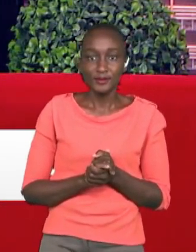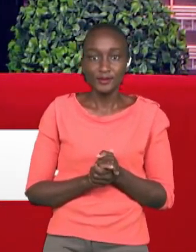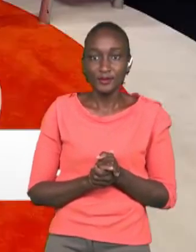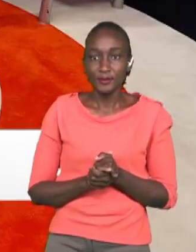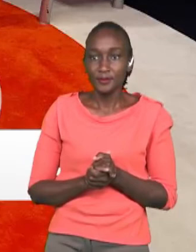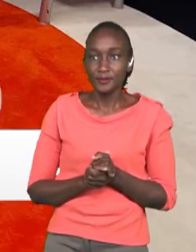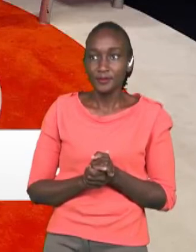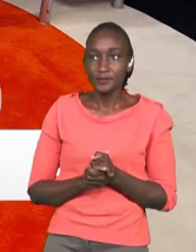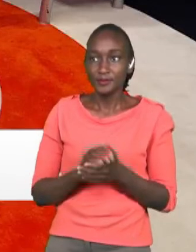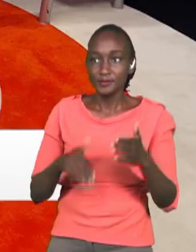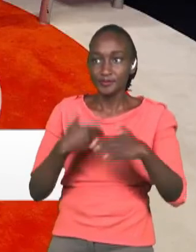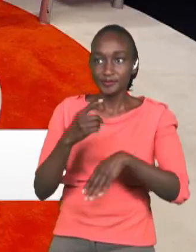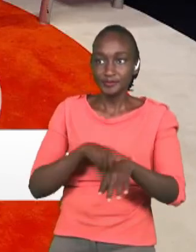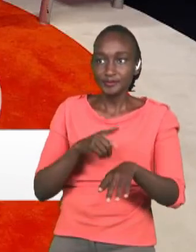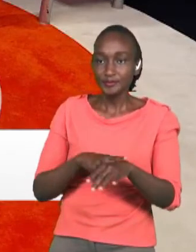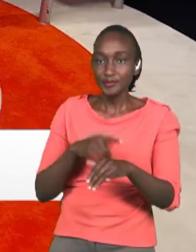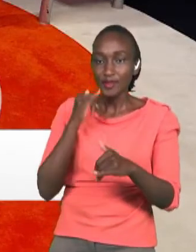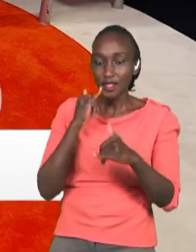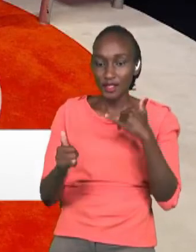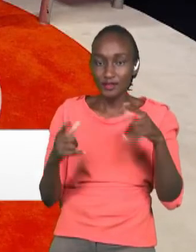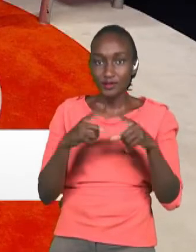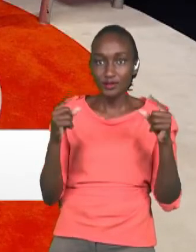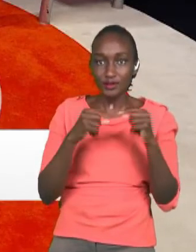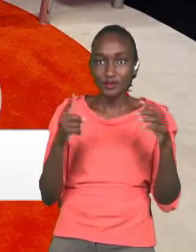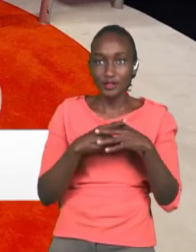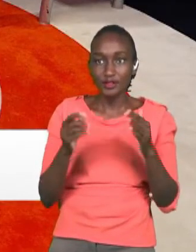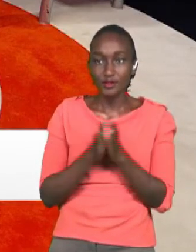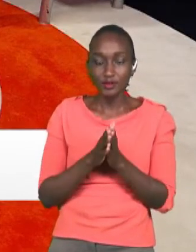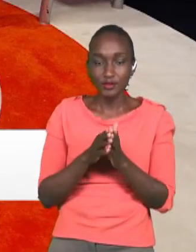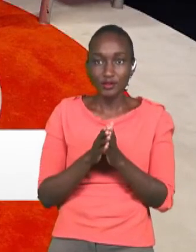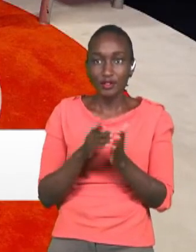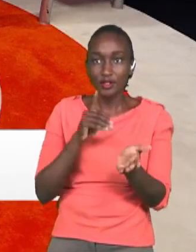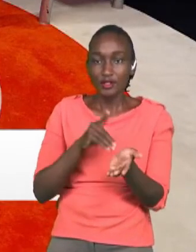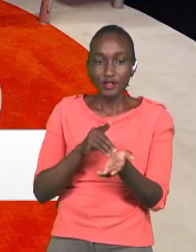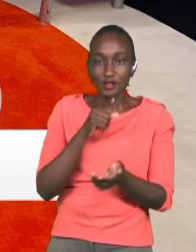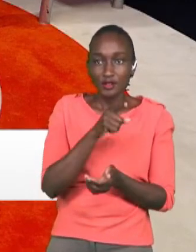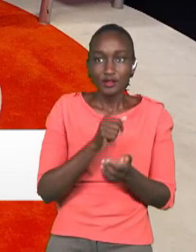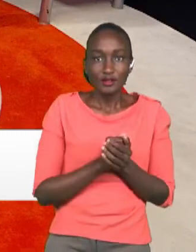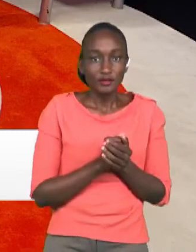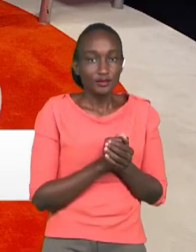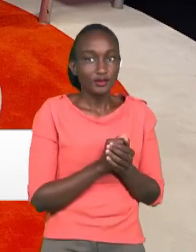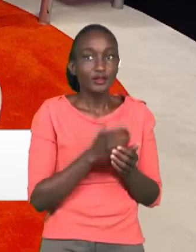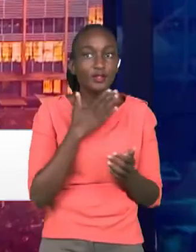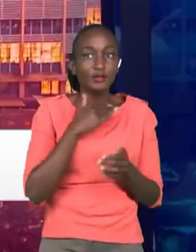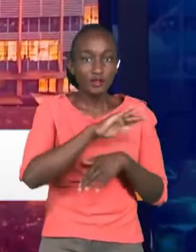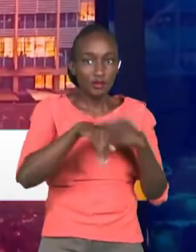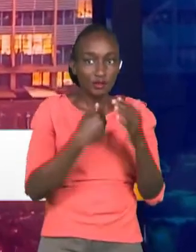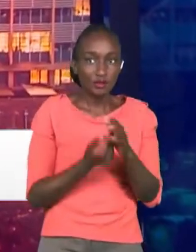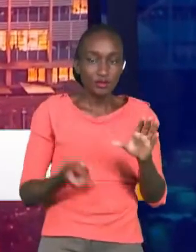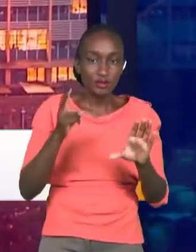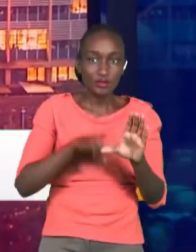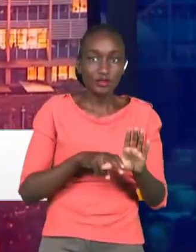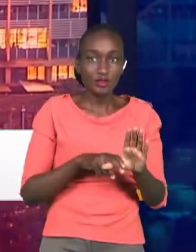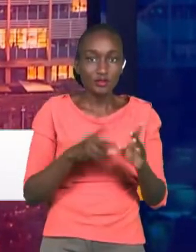me that we're out of time. I just want last sentiments, beginning with you, Dr. Seema. Any last sentiments as we wrap this up? I want that everyone can join with the